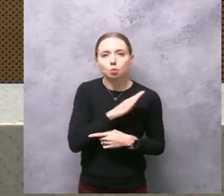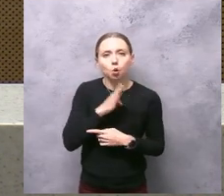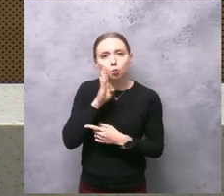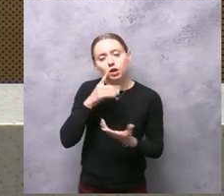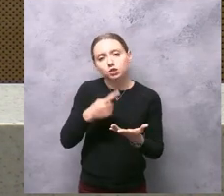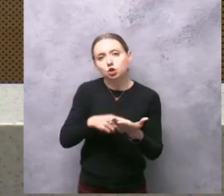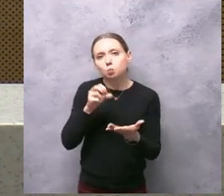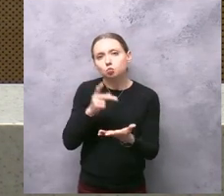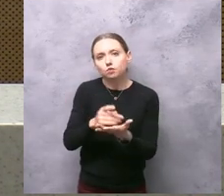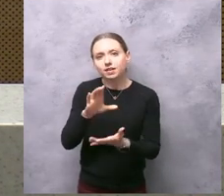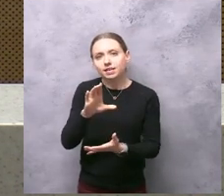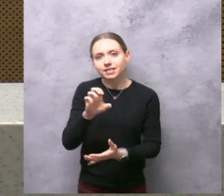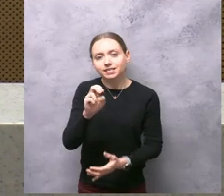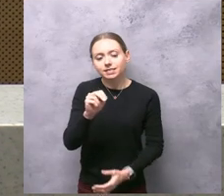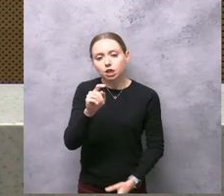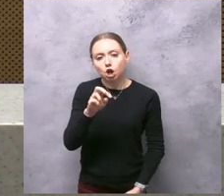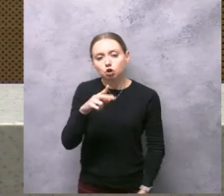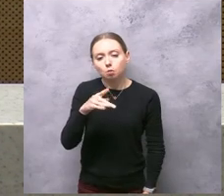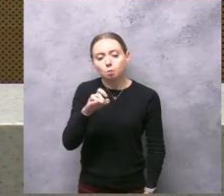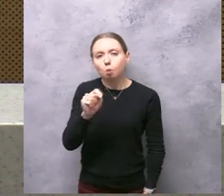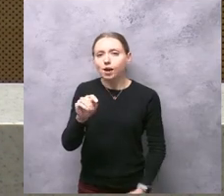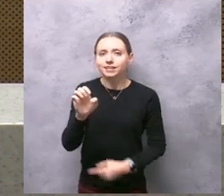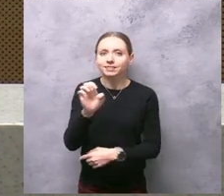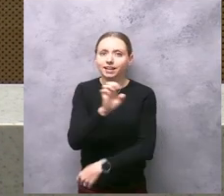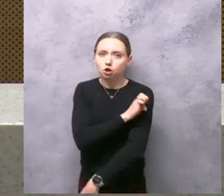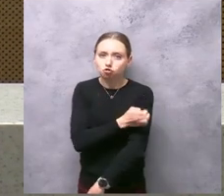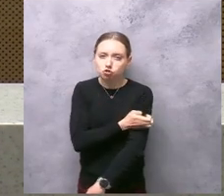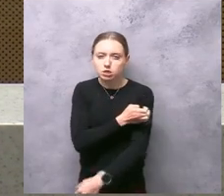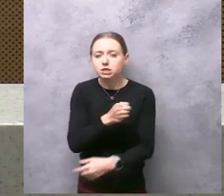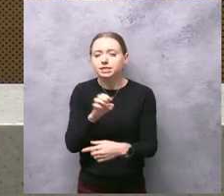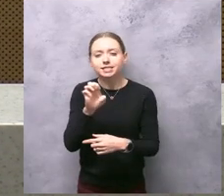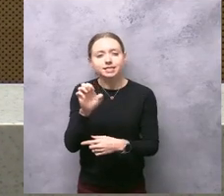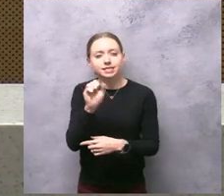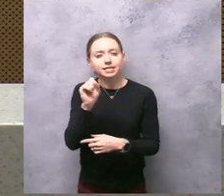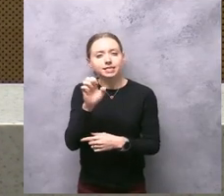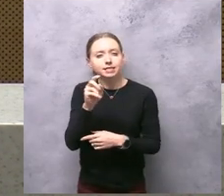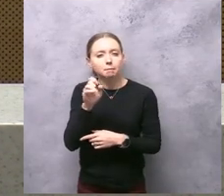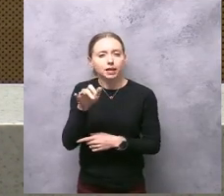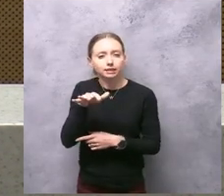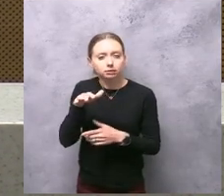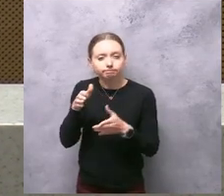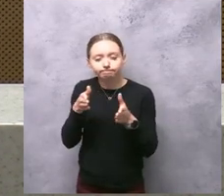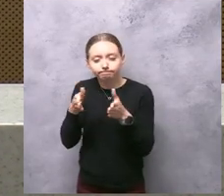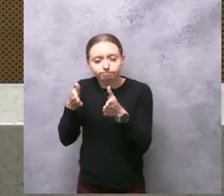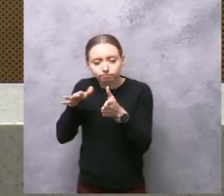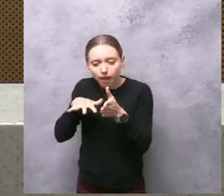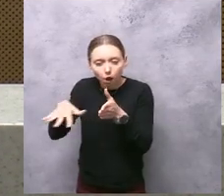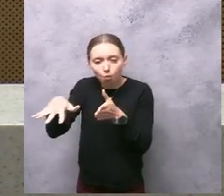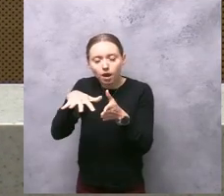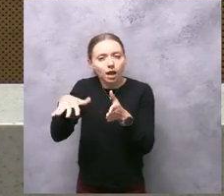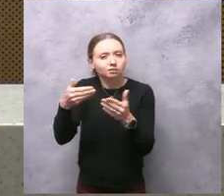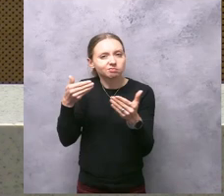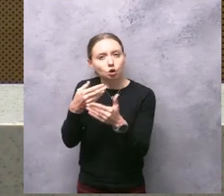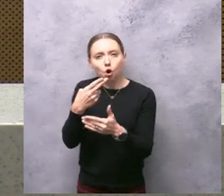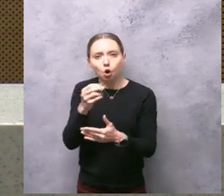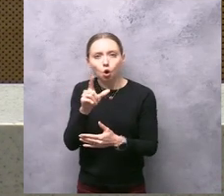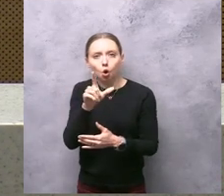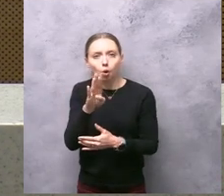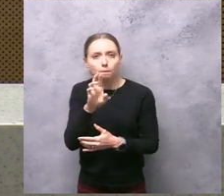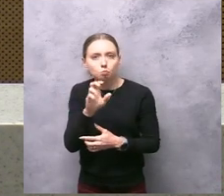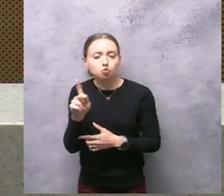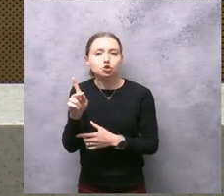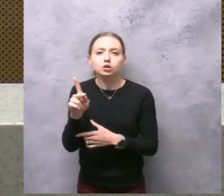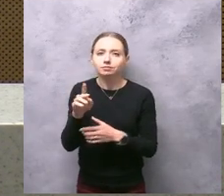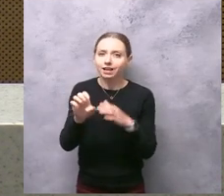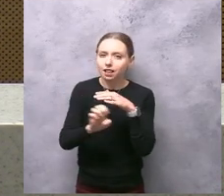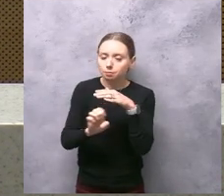CenterPoint Energy Houston Electric blanket easement to provide underground electricity service at Hollowbrook Elementary to authorize the superintendent negotiate final